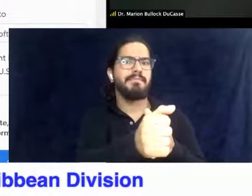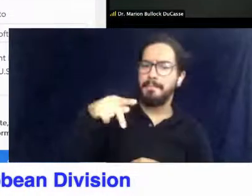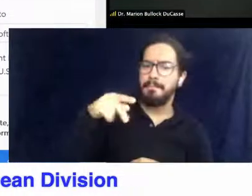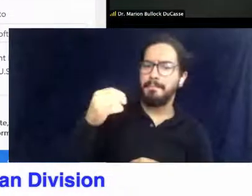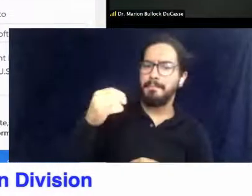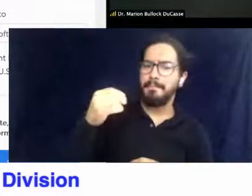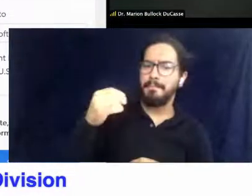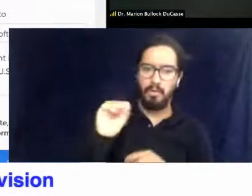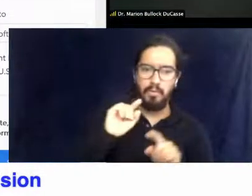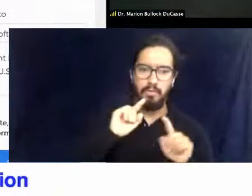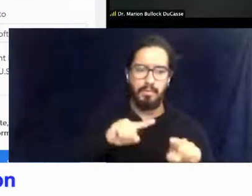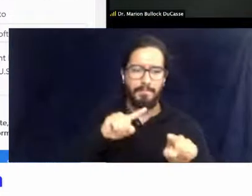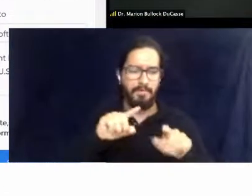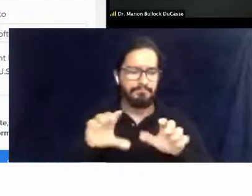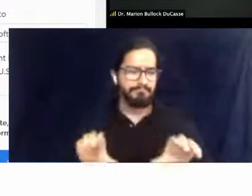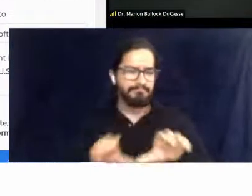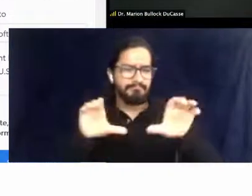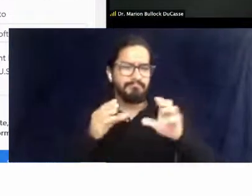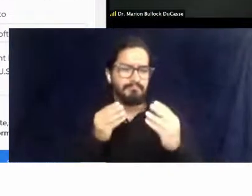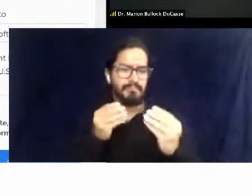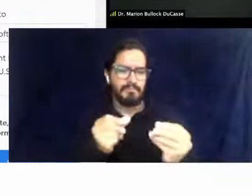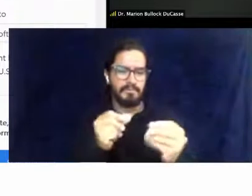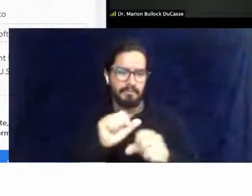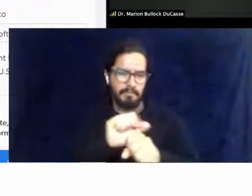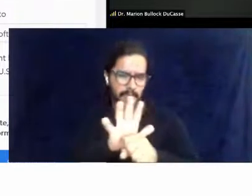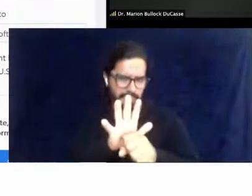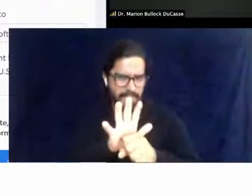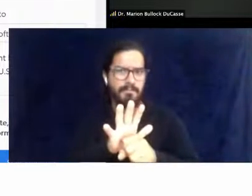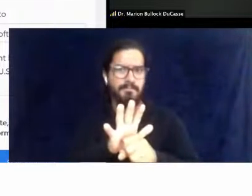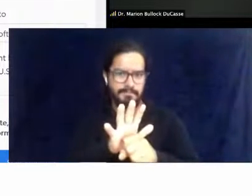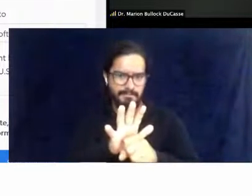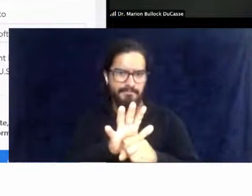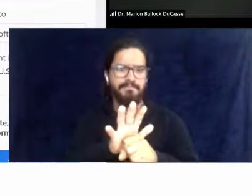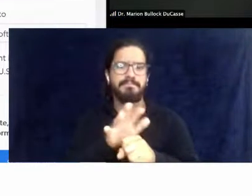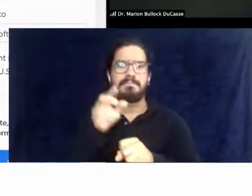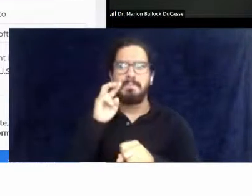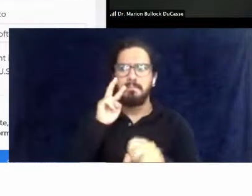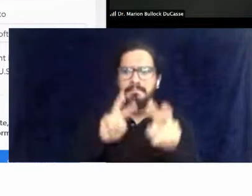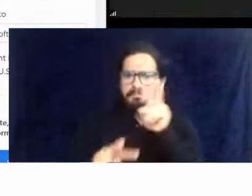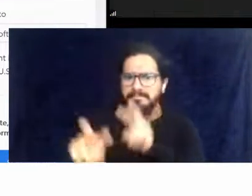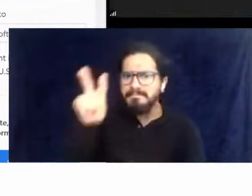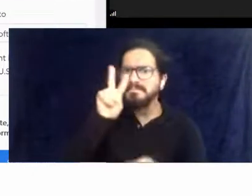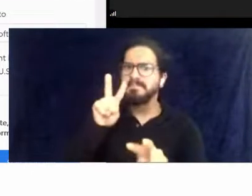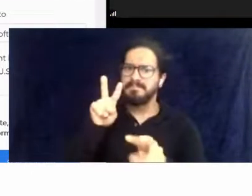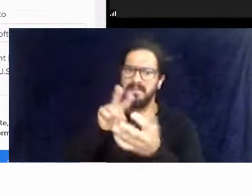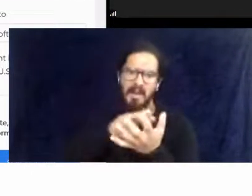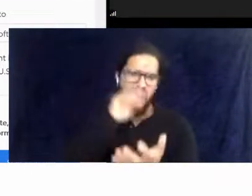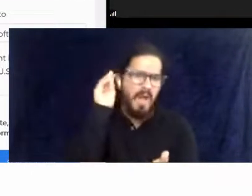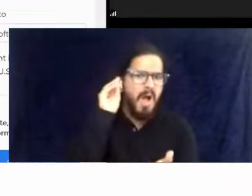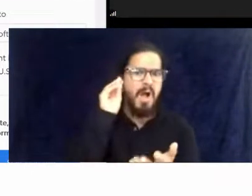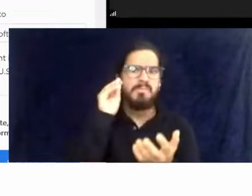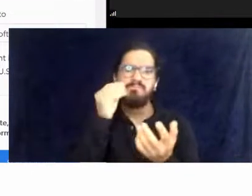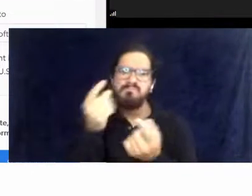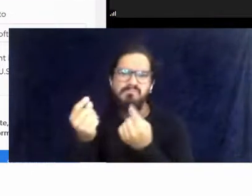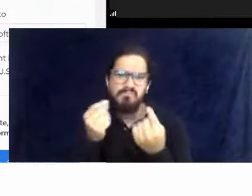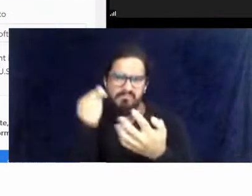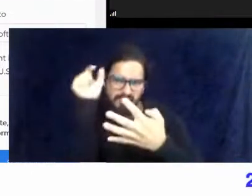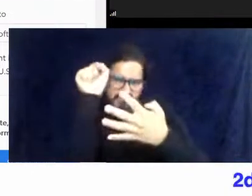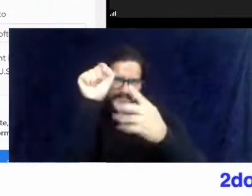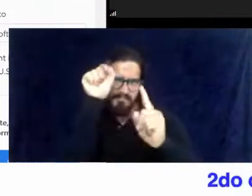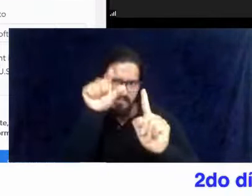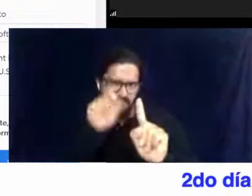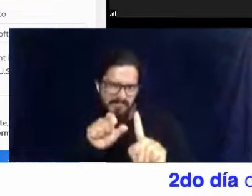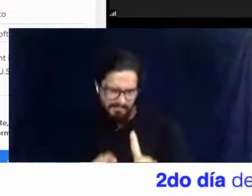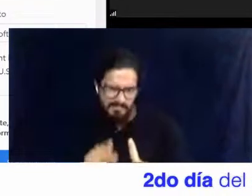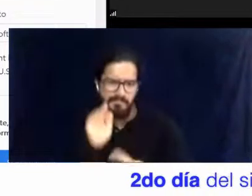just looking quickly at an overview of some of the lessons learned and key points. I'm going to be looking at just one